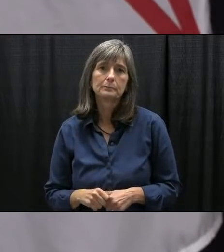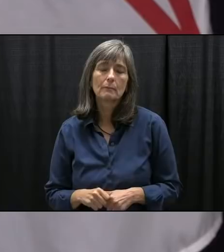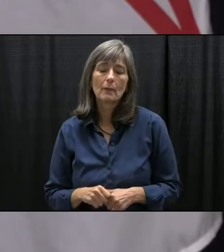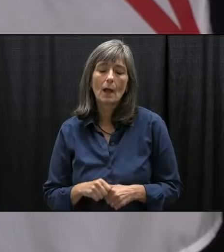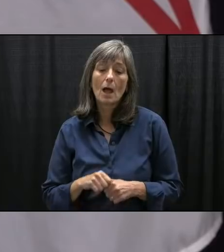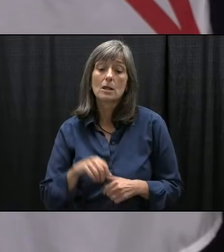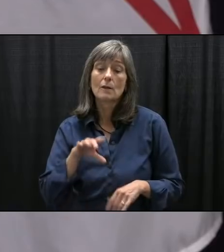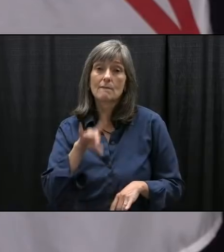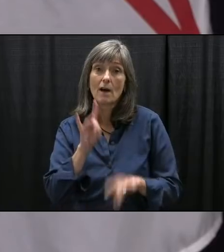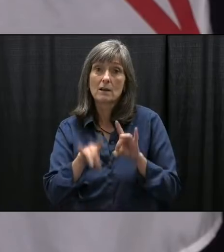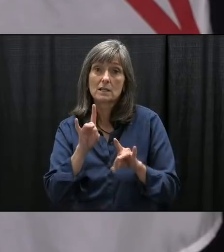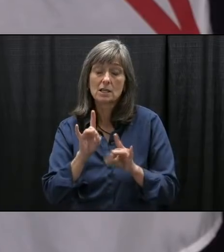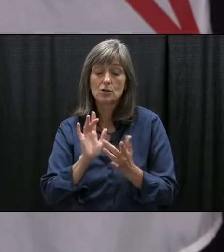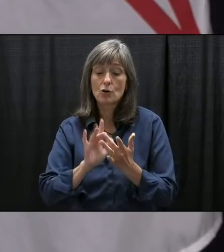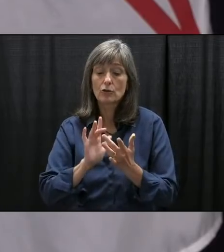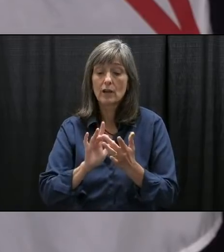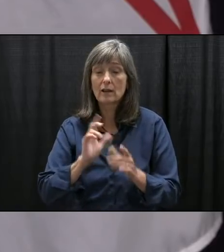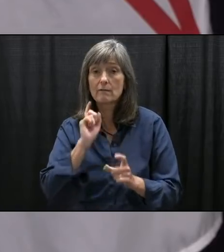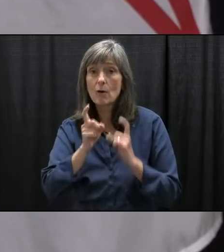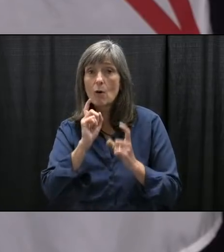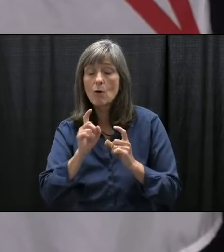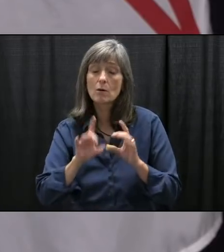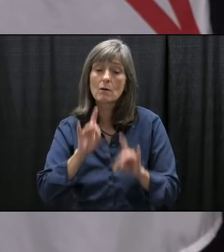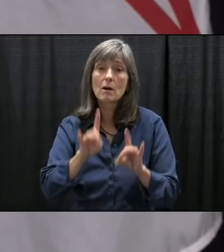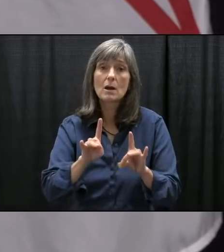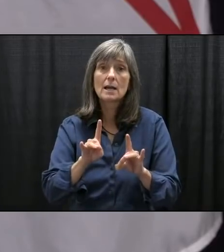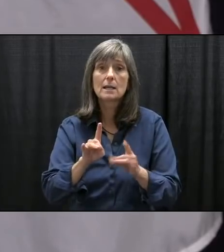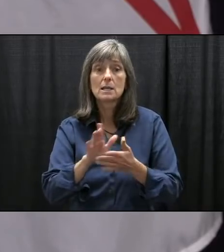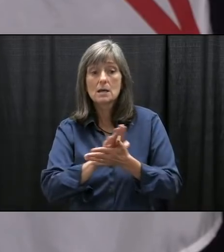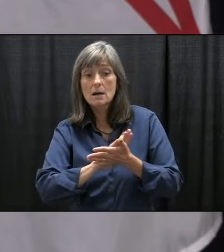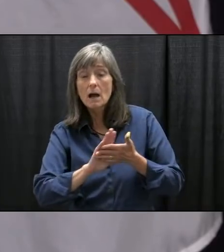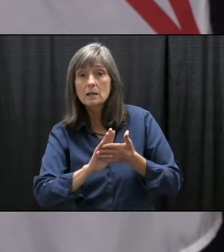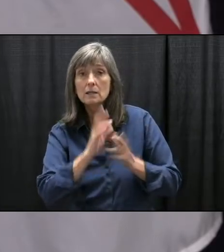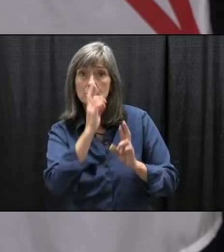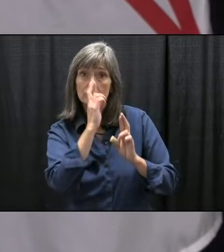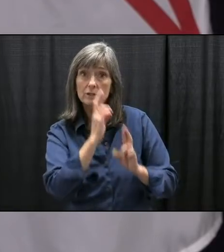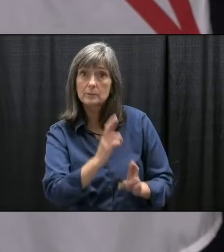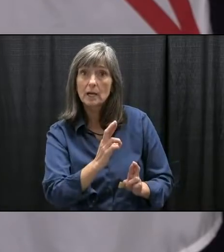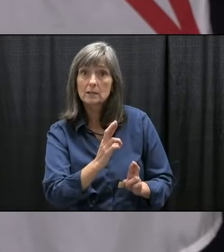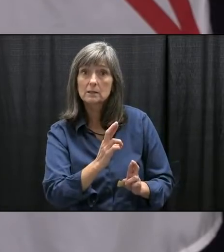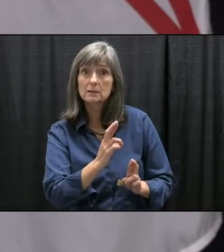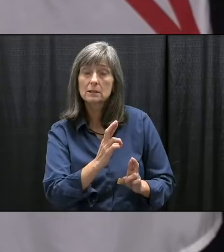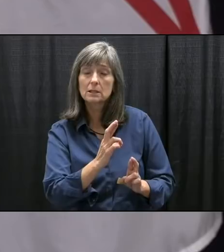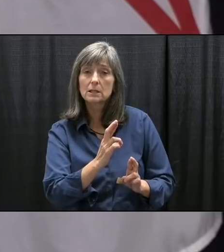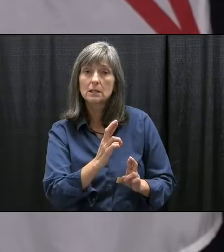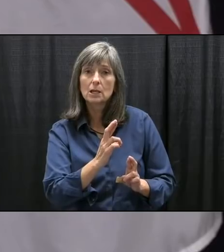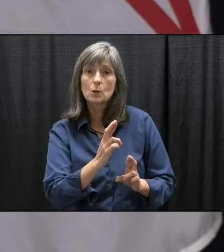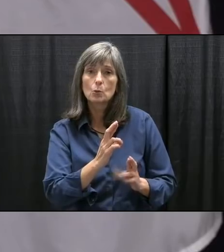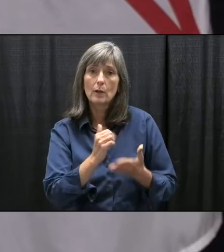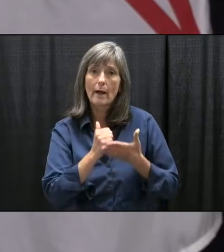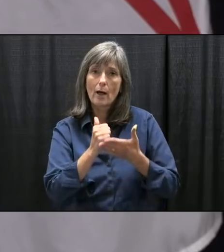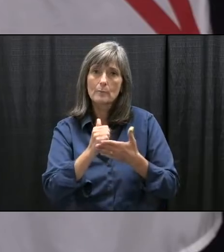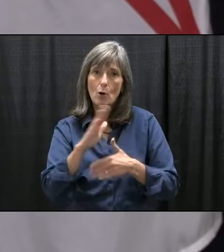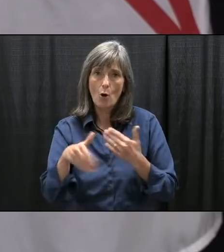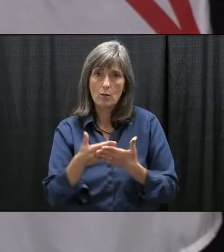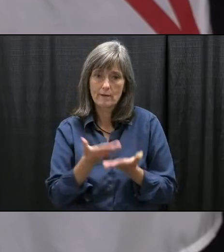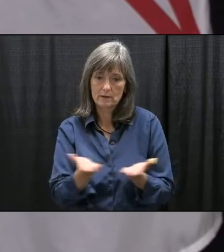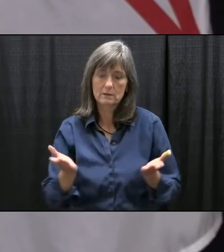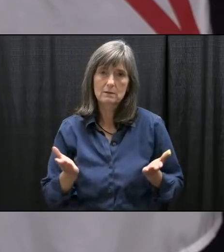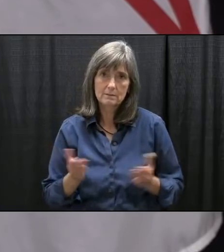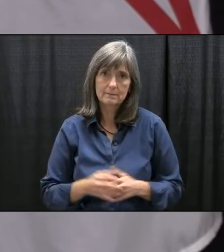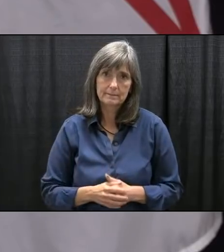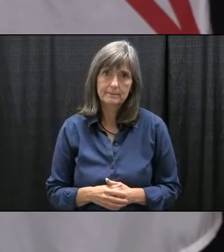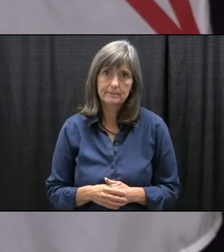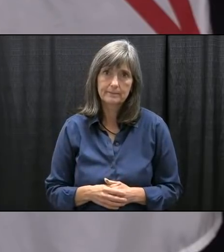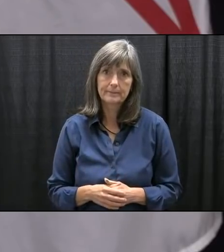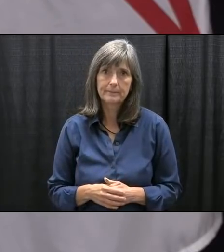key. And kindness and a bit of respect for the people who call will go a long way on all sides. With that,